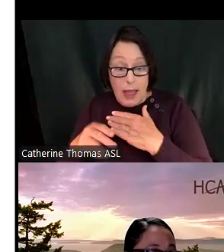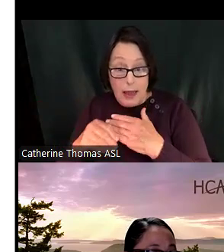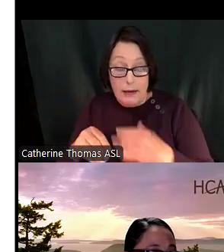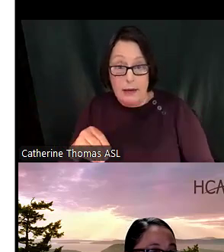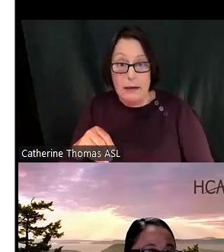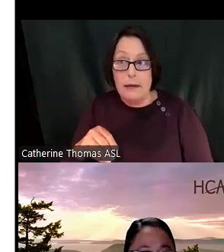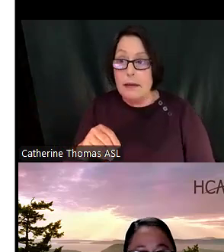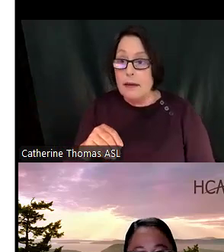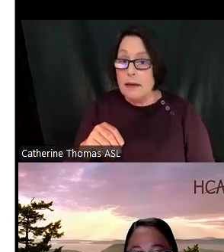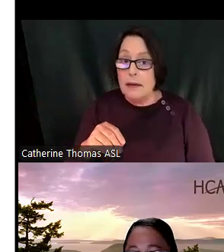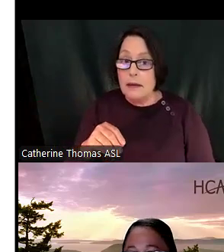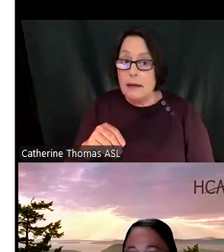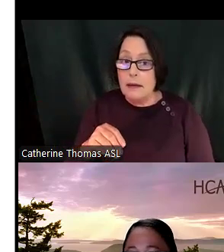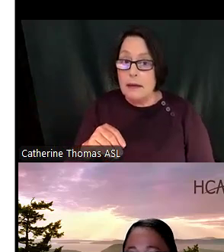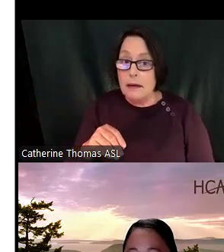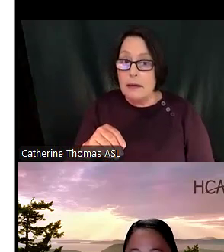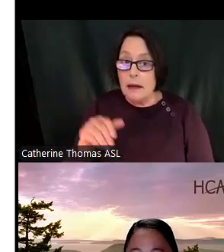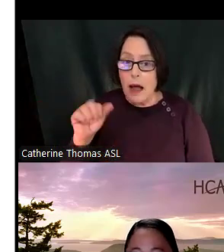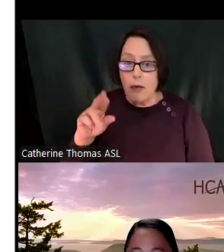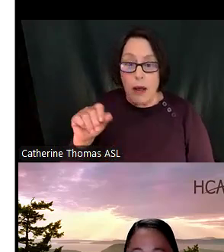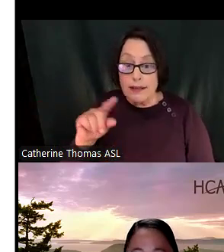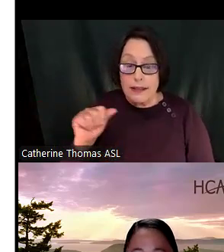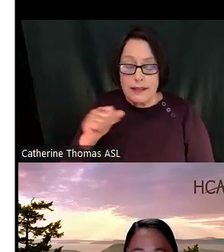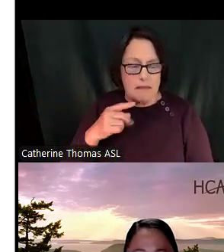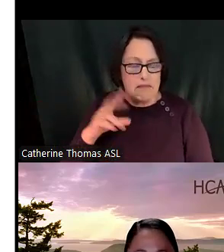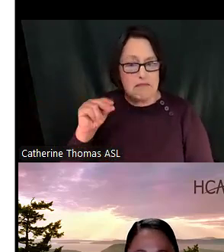No, I think you really, cover it all.